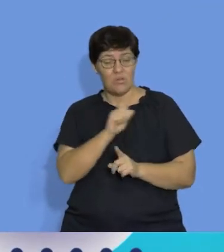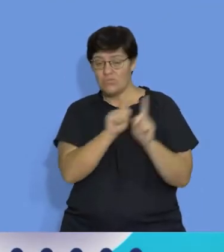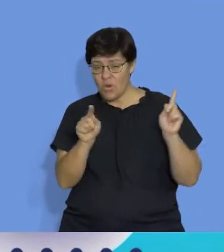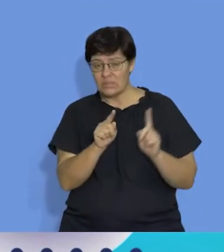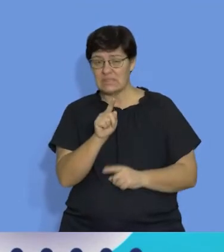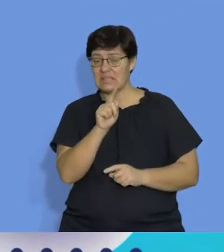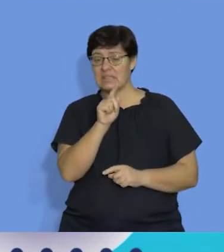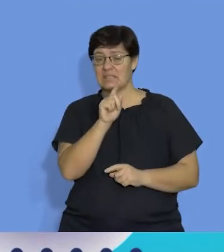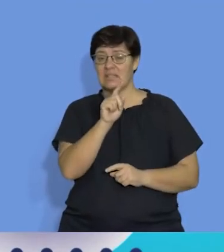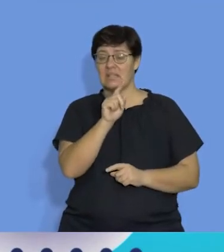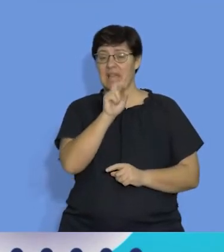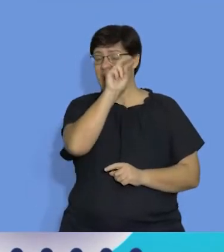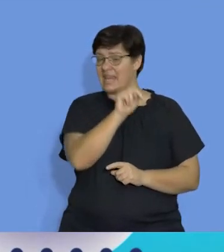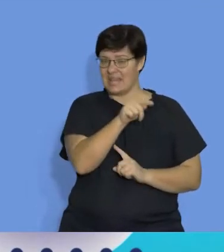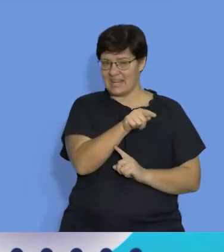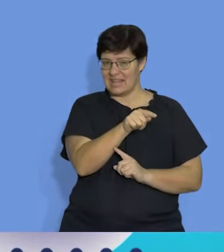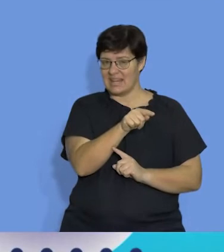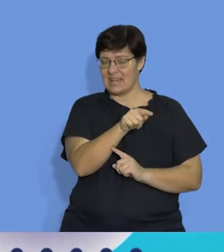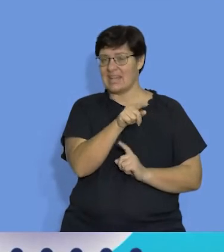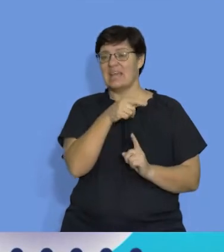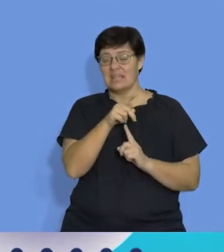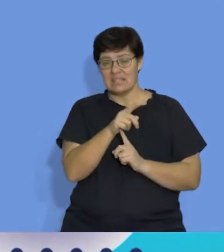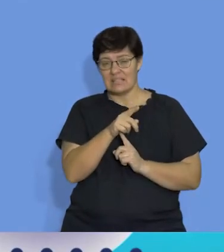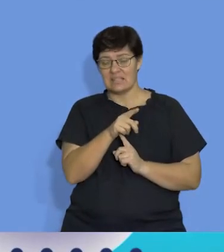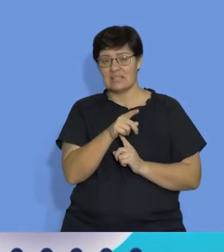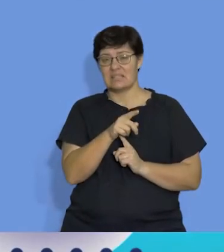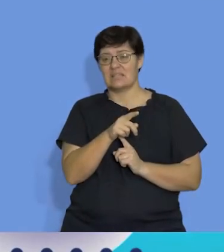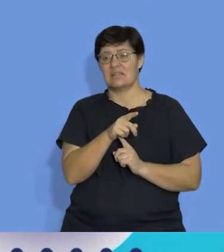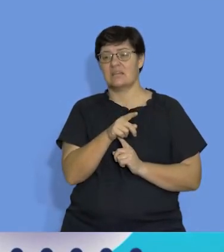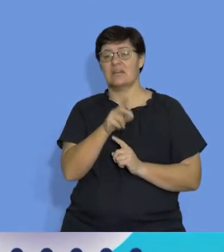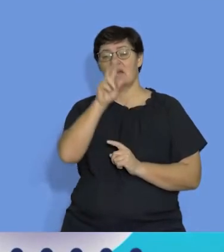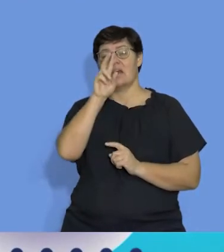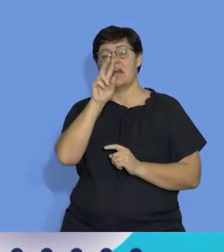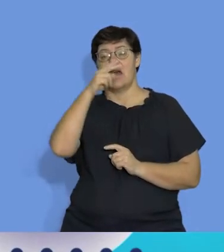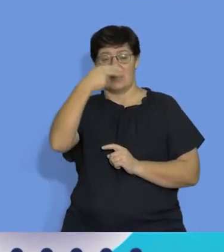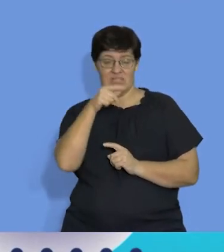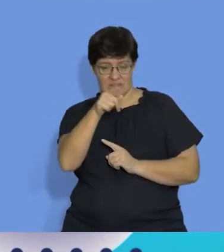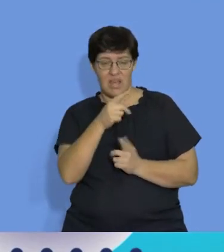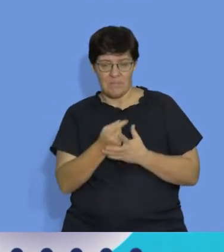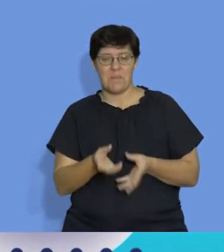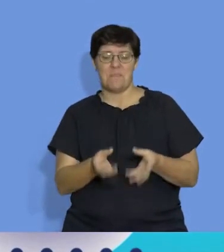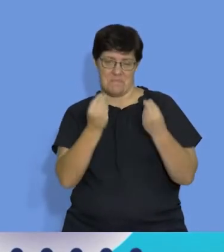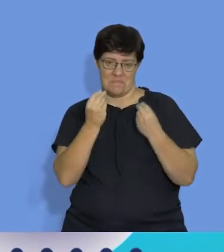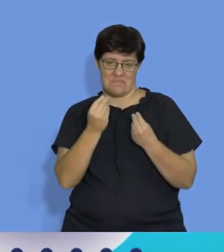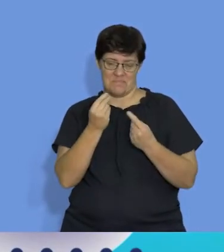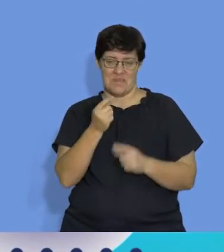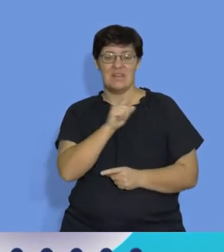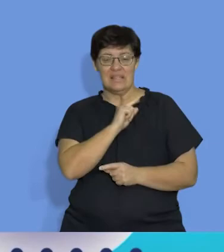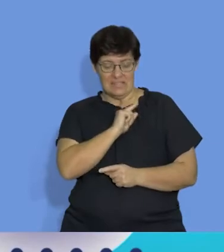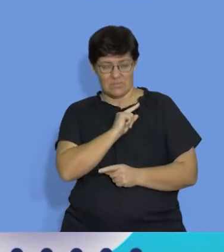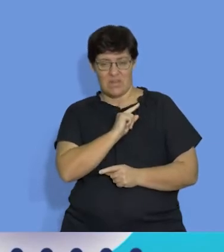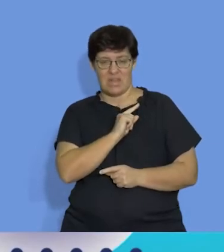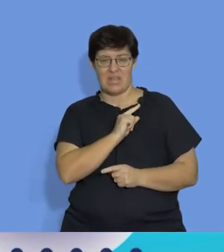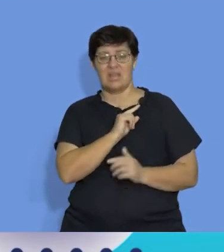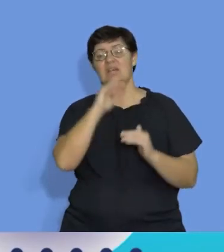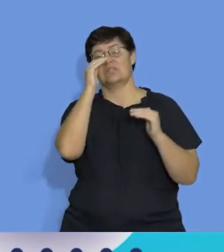is a reducing agent. It's actually the nitrogen in that compound which undergoes oxidation. For that reason, it is a